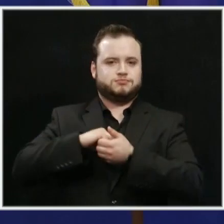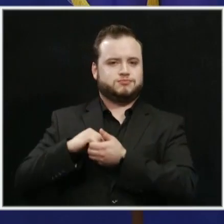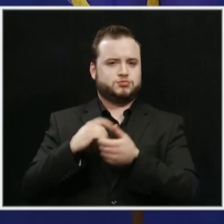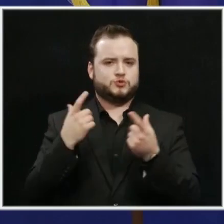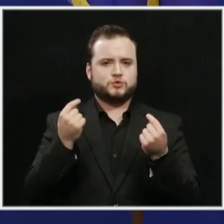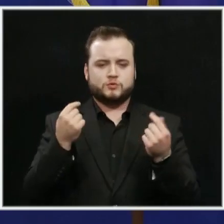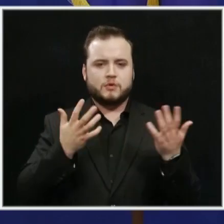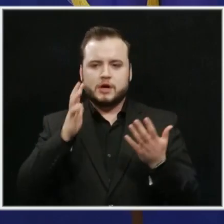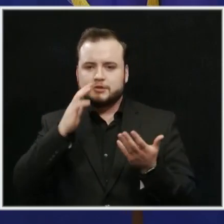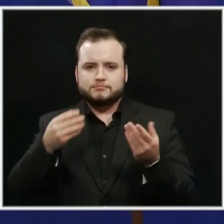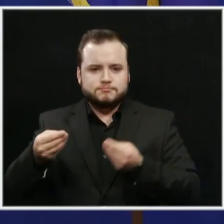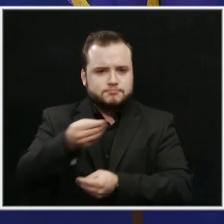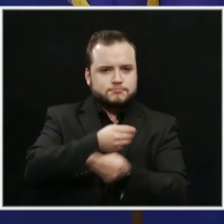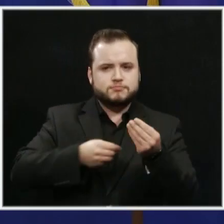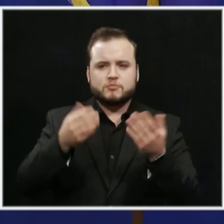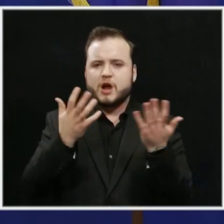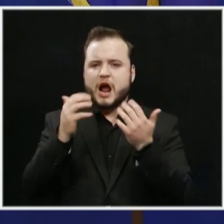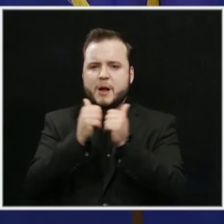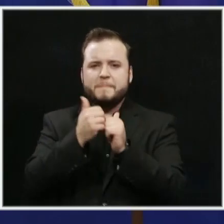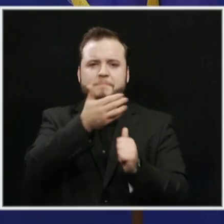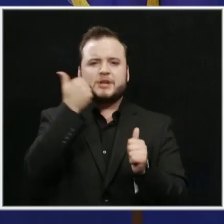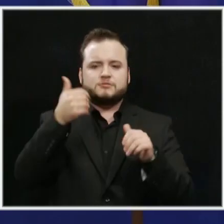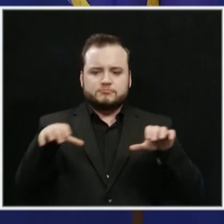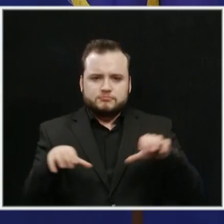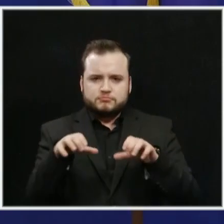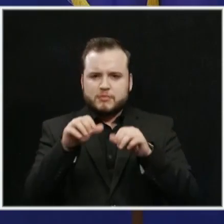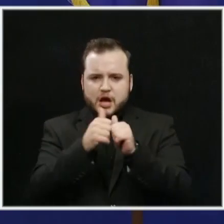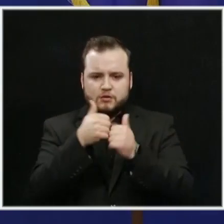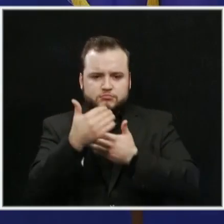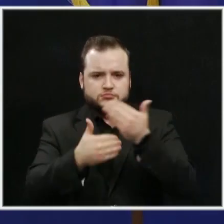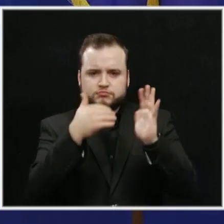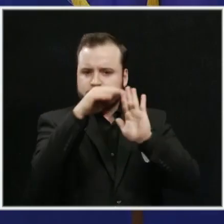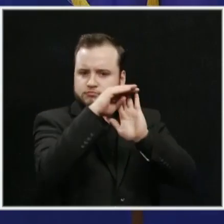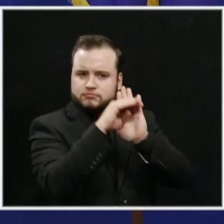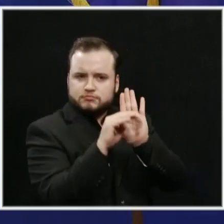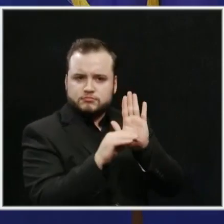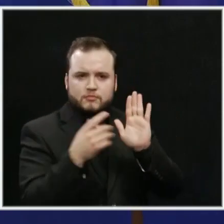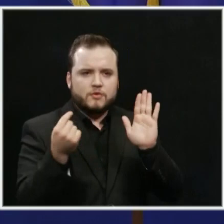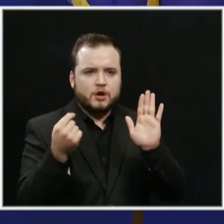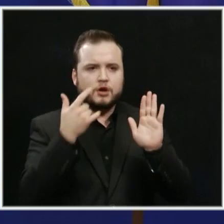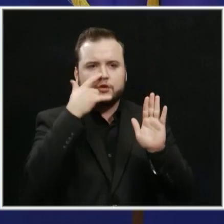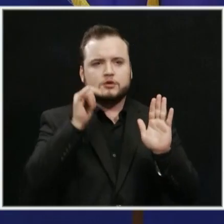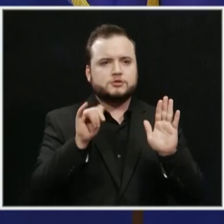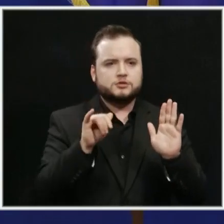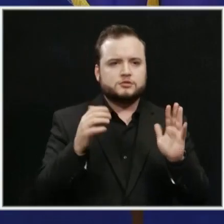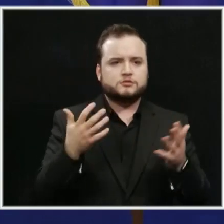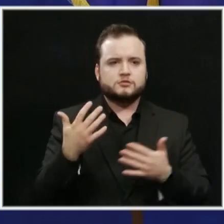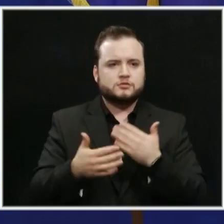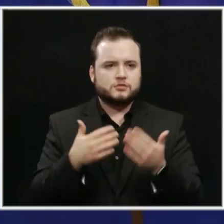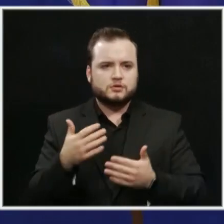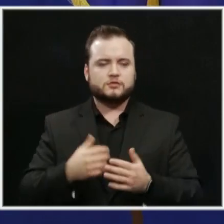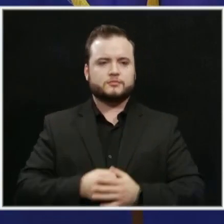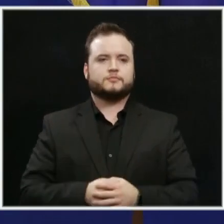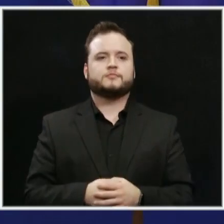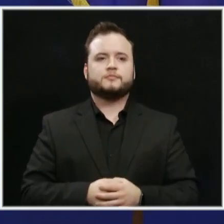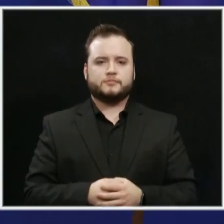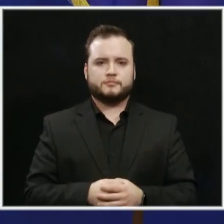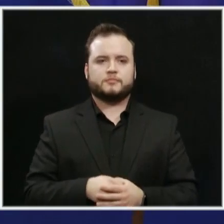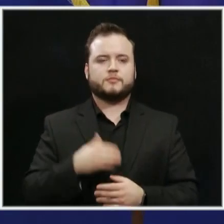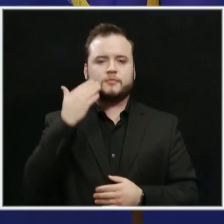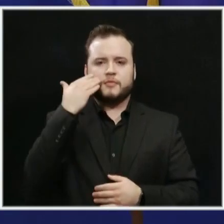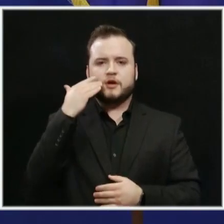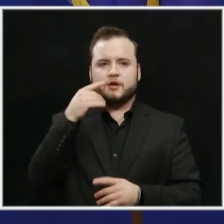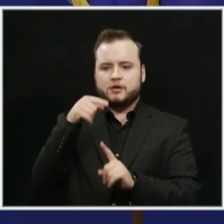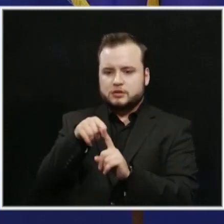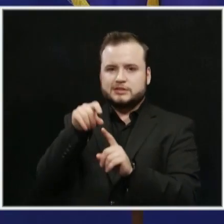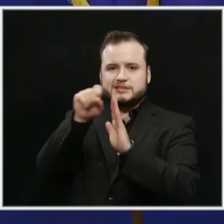also talked about common borders and an understanding that a virus does not respect a border. It certainly doesn't respect political differences. So I think